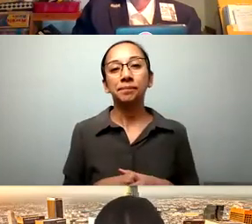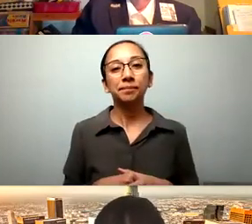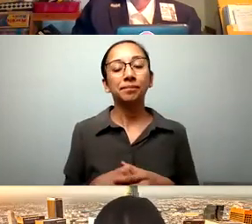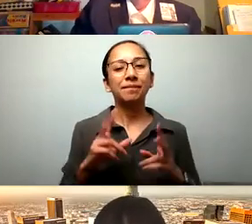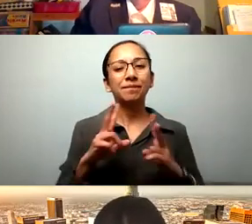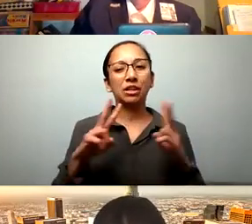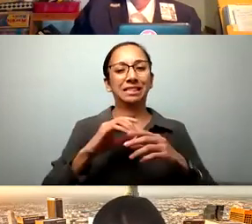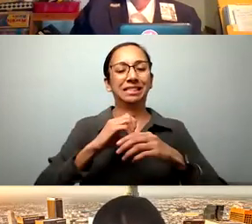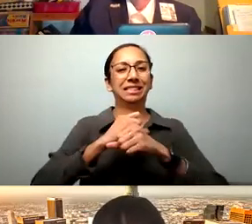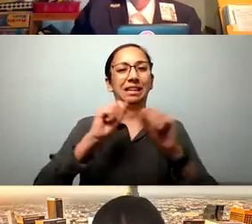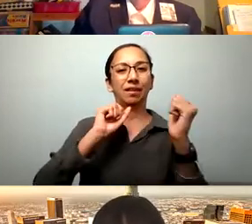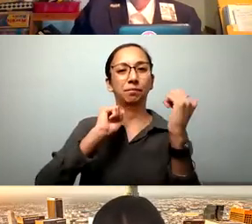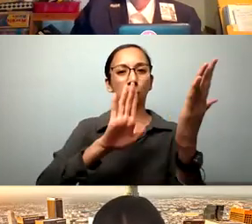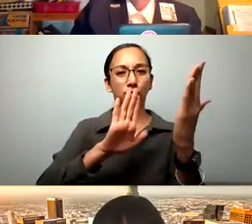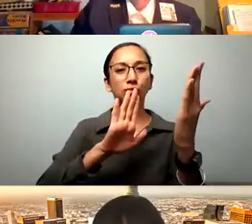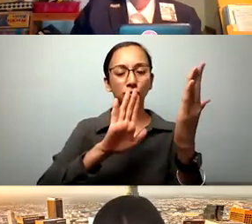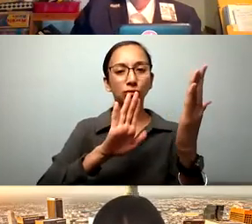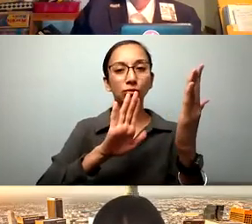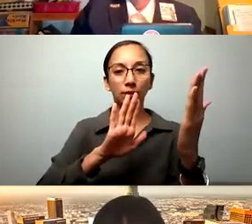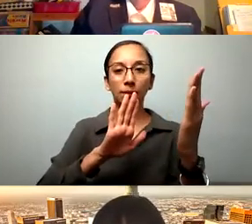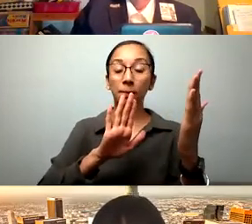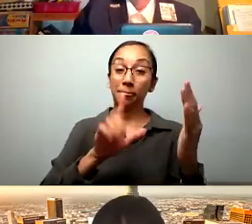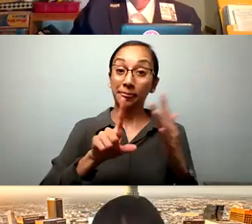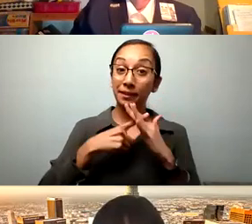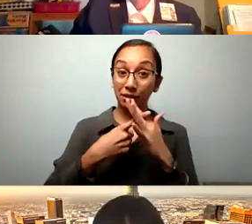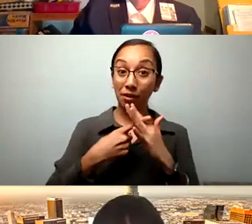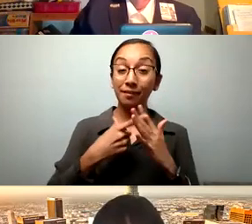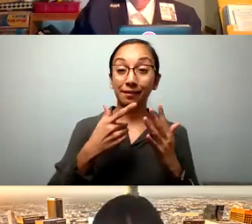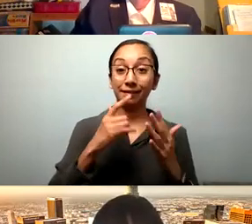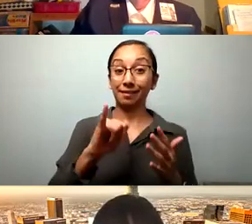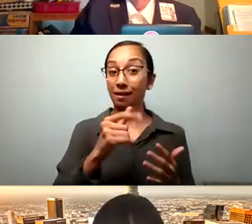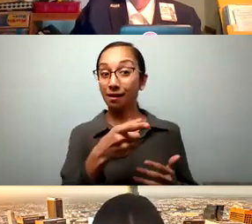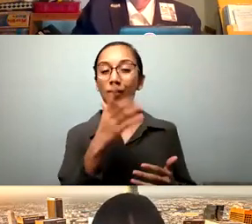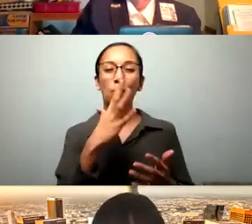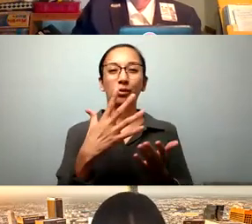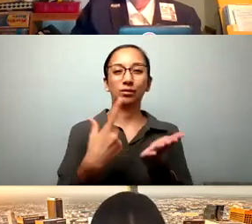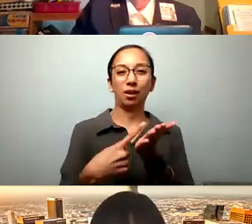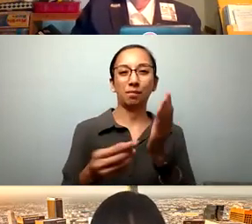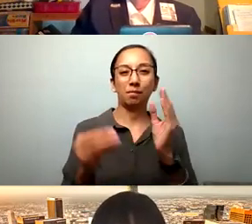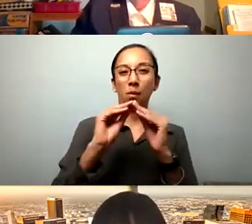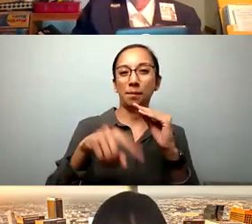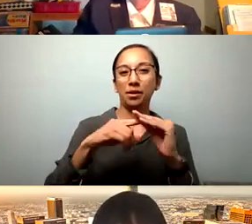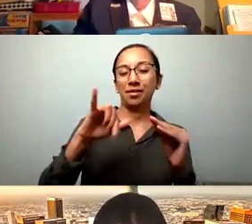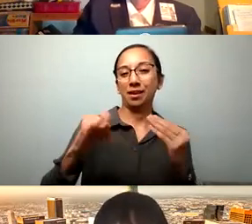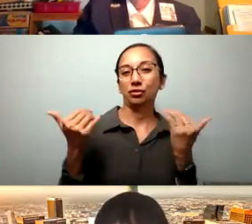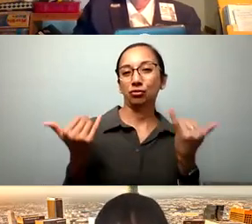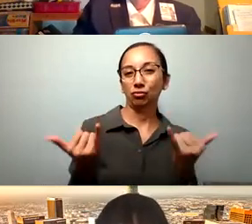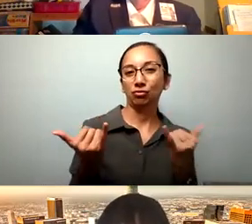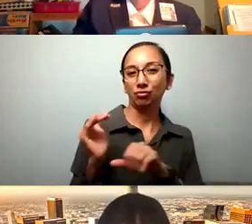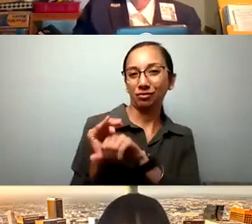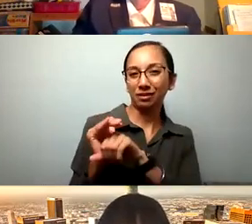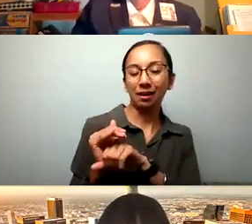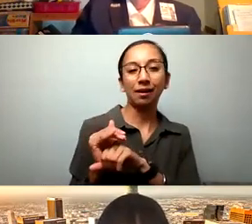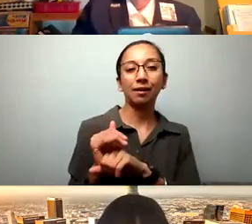safe way. And we're starting that already. And I'll talk to you a little bit about that tonight, and what some of those